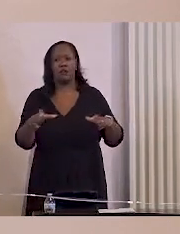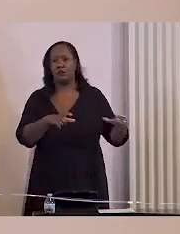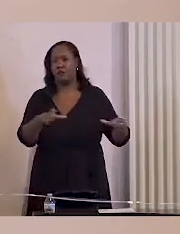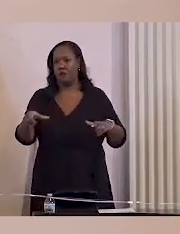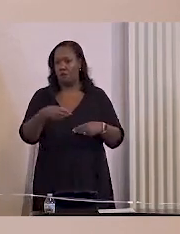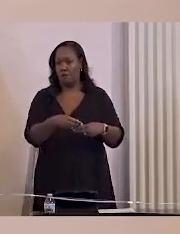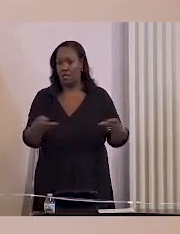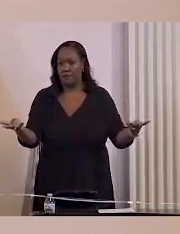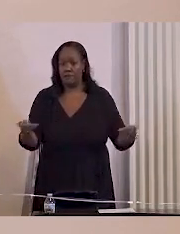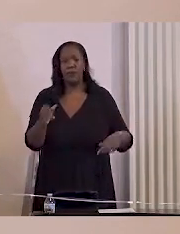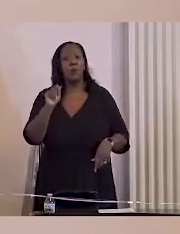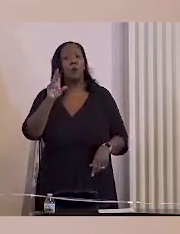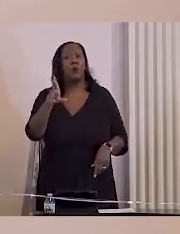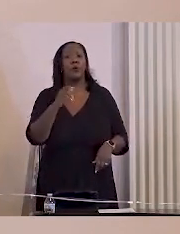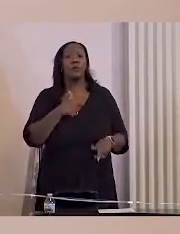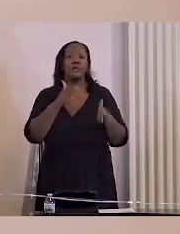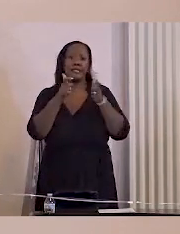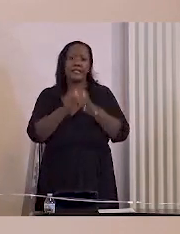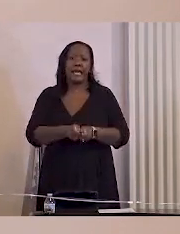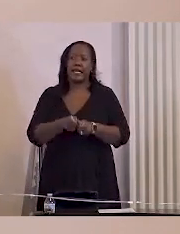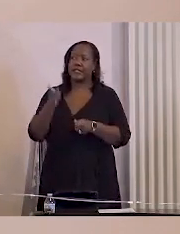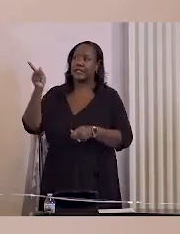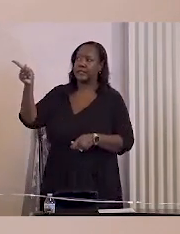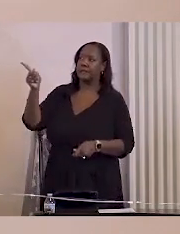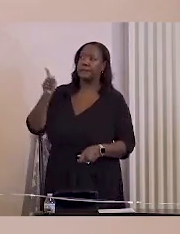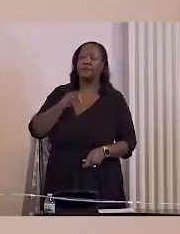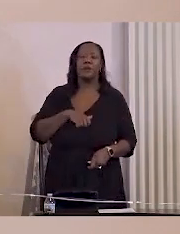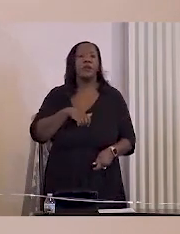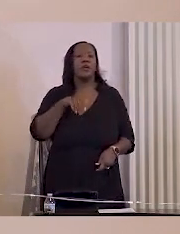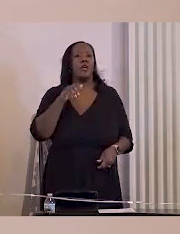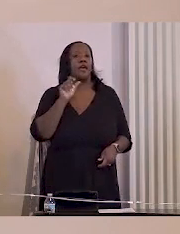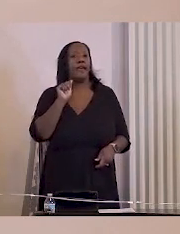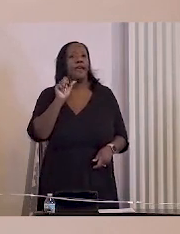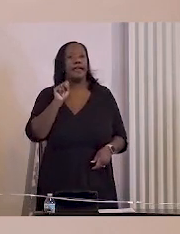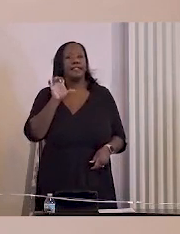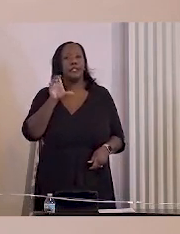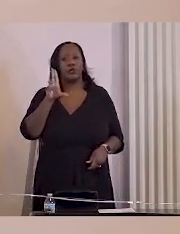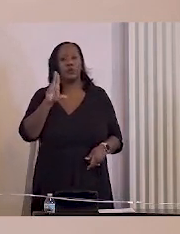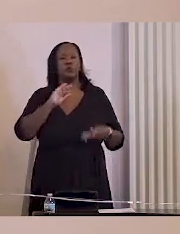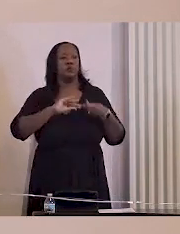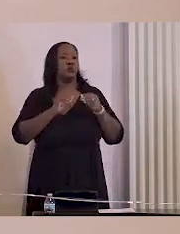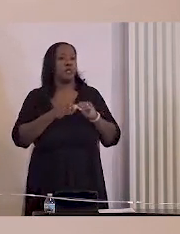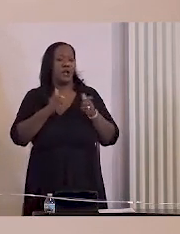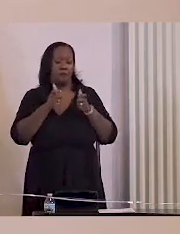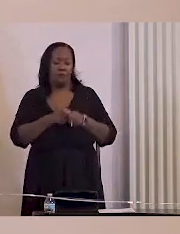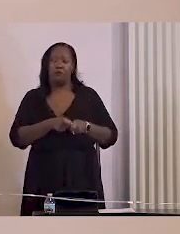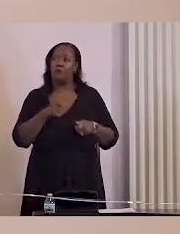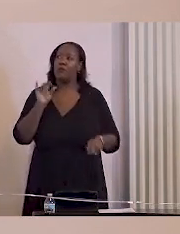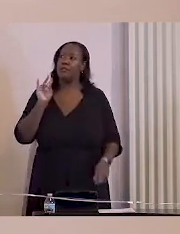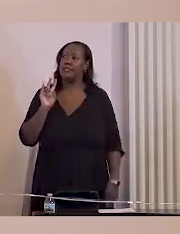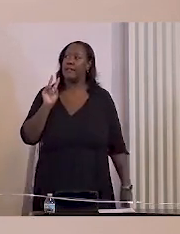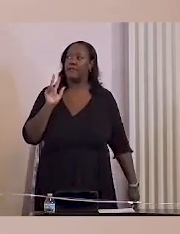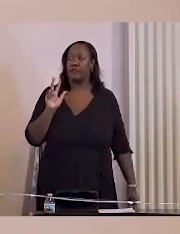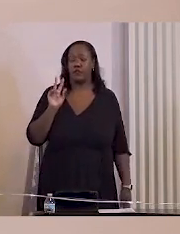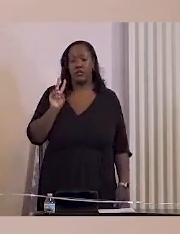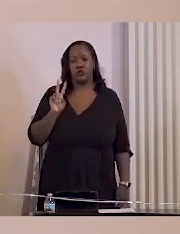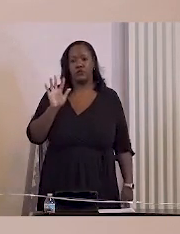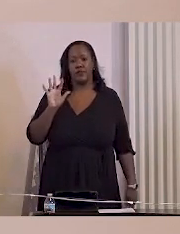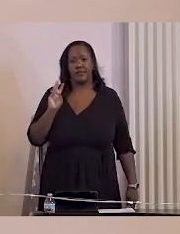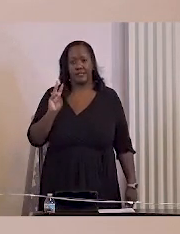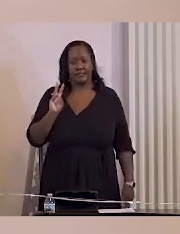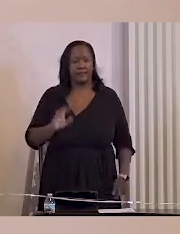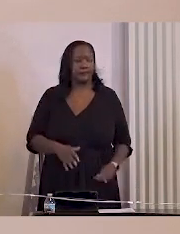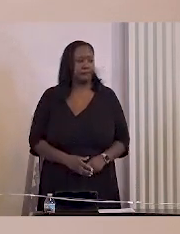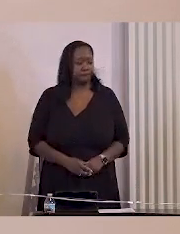our offering. You can also text to All Souls by sending ASCU to